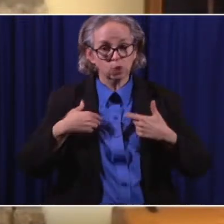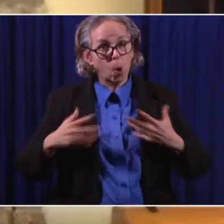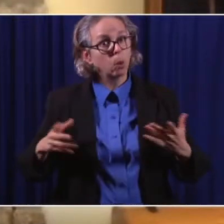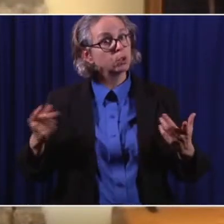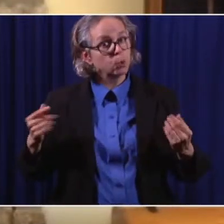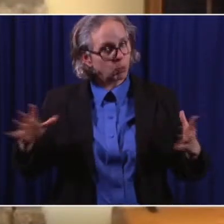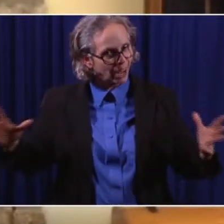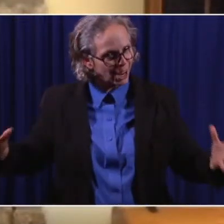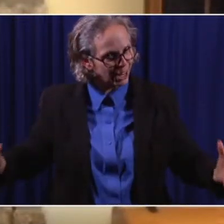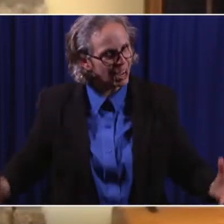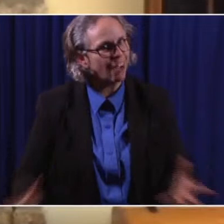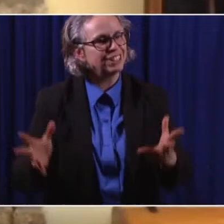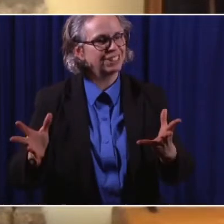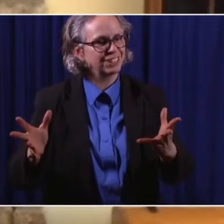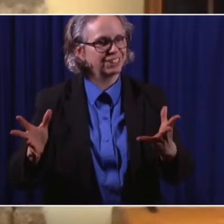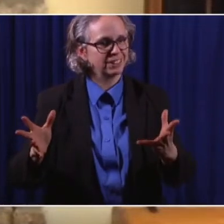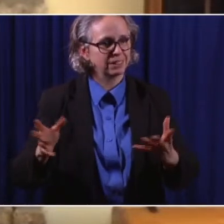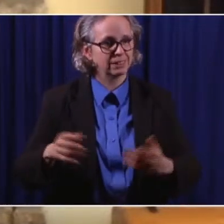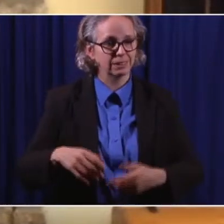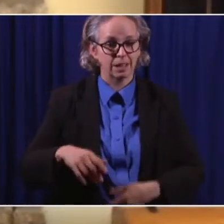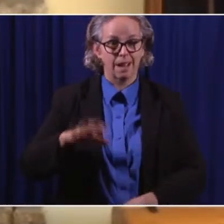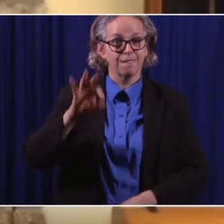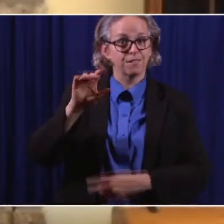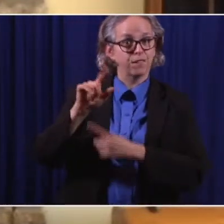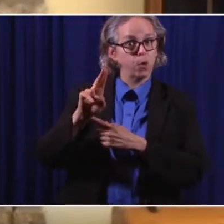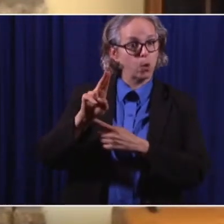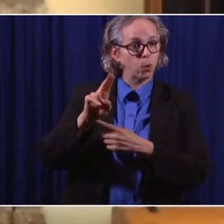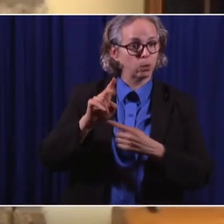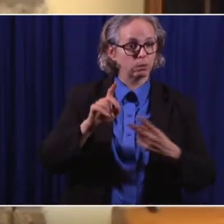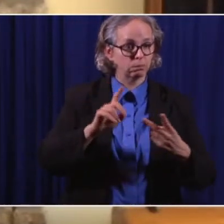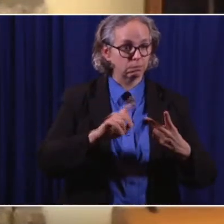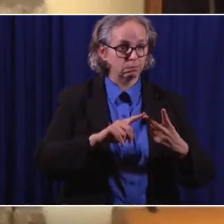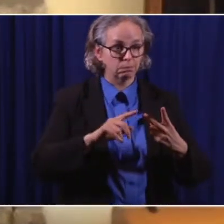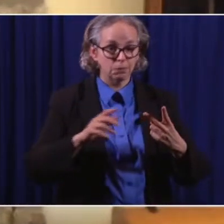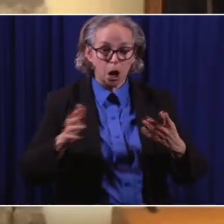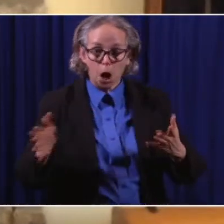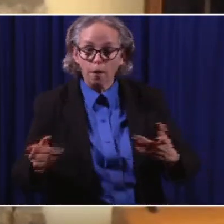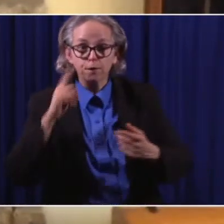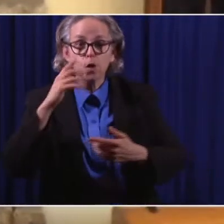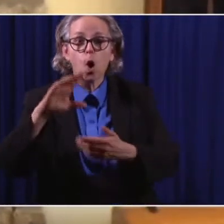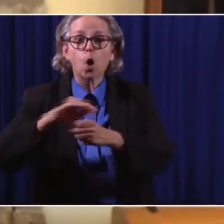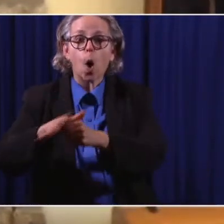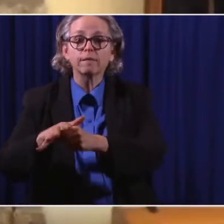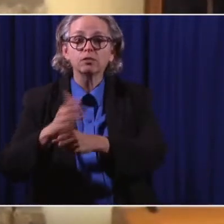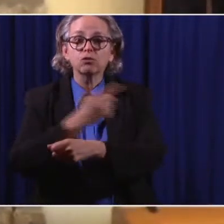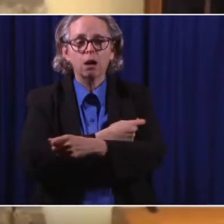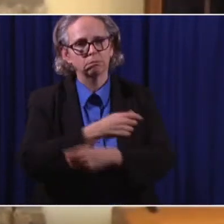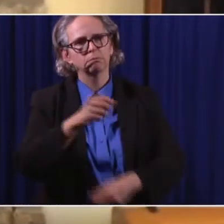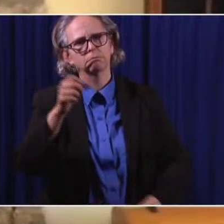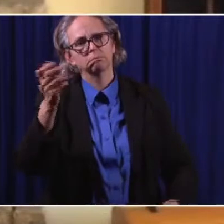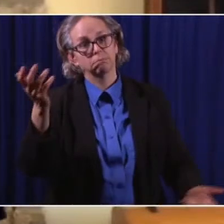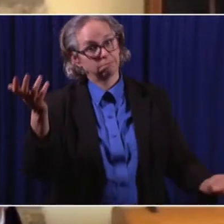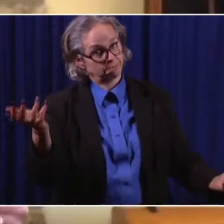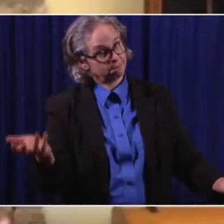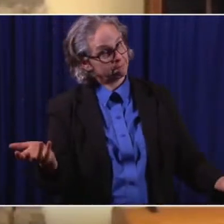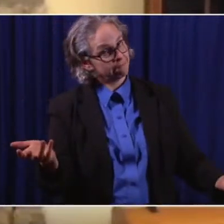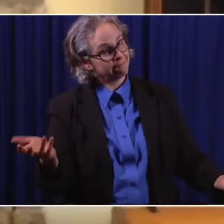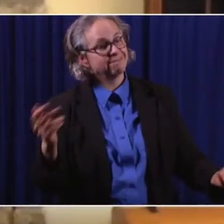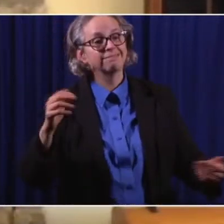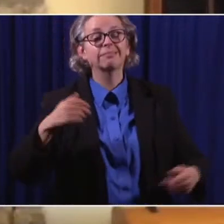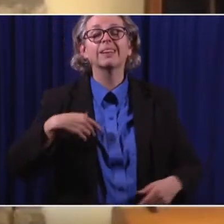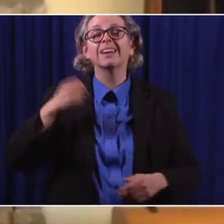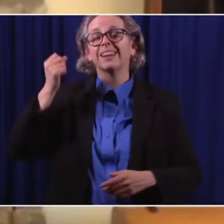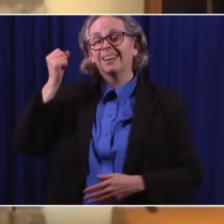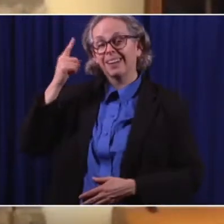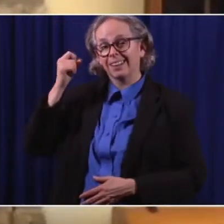flu shot, we encourage them to get, all kinds of different shots. But the law is what the law is in regard to